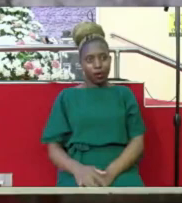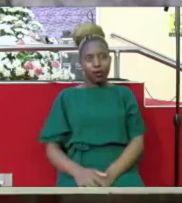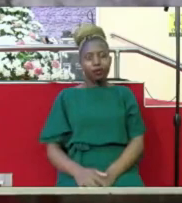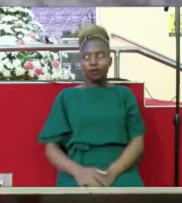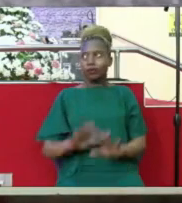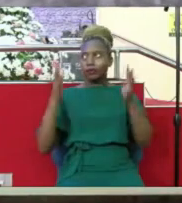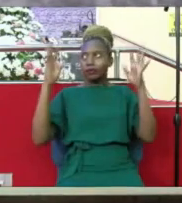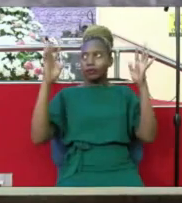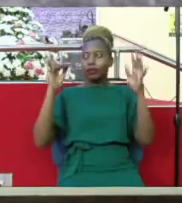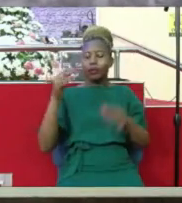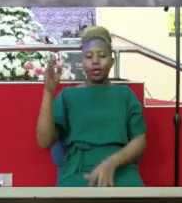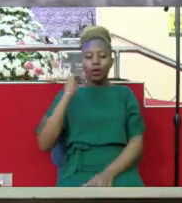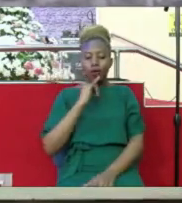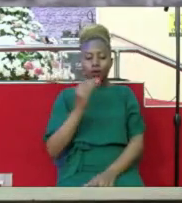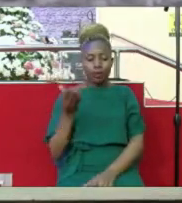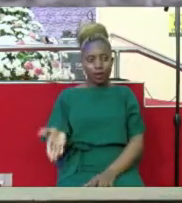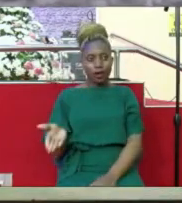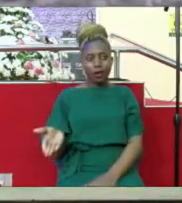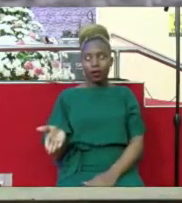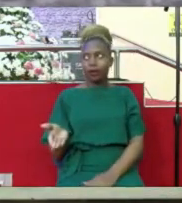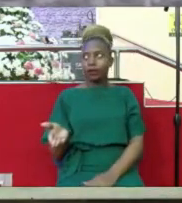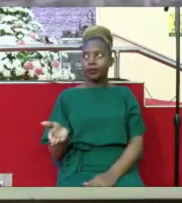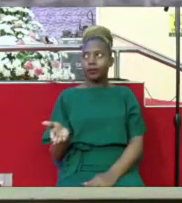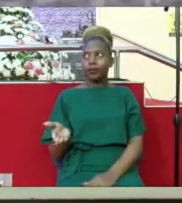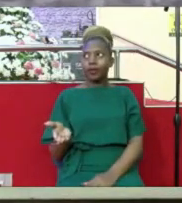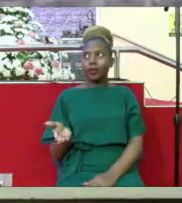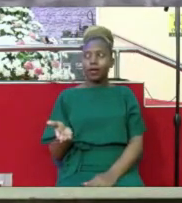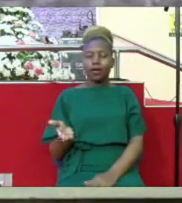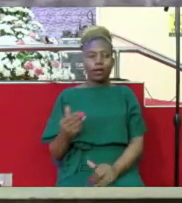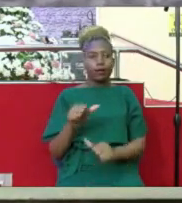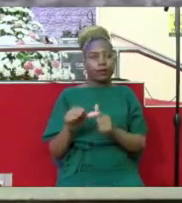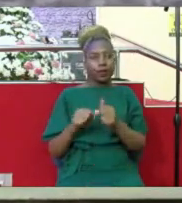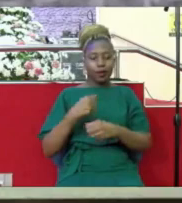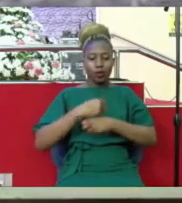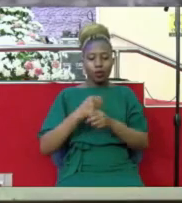I said God is here and he's about to deliver a miracle.